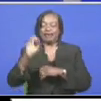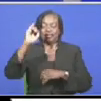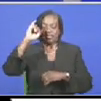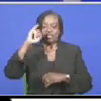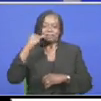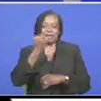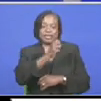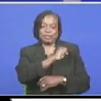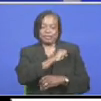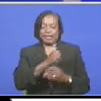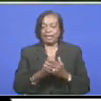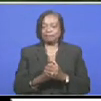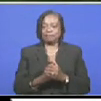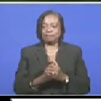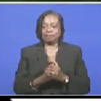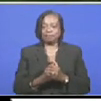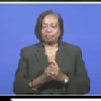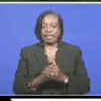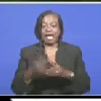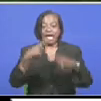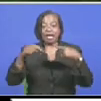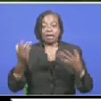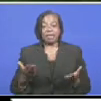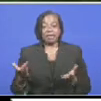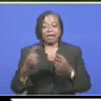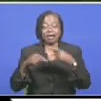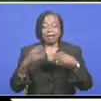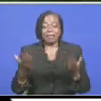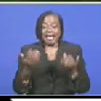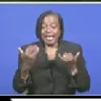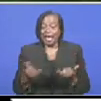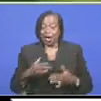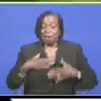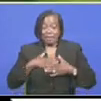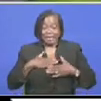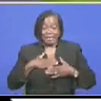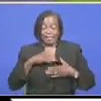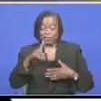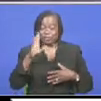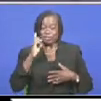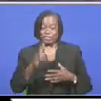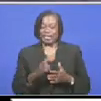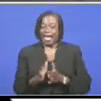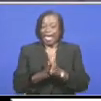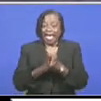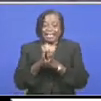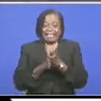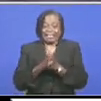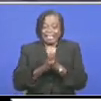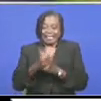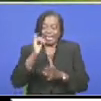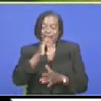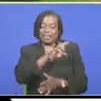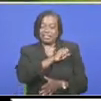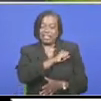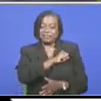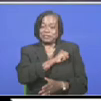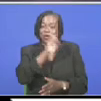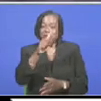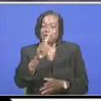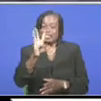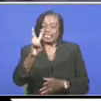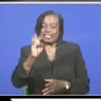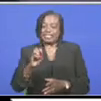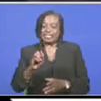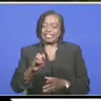was there. Come here now, please, you should. An excited Ingrid Santos is one of 60